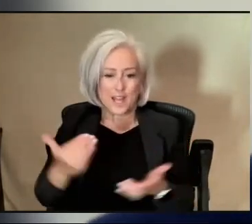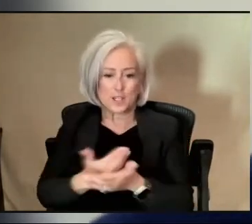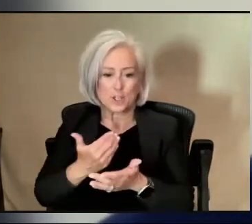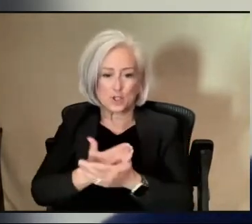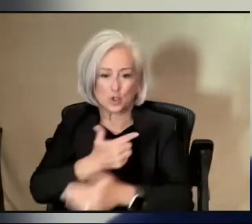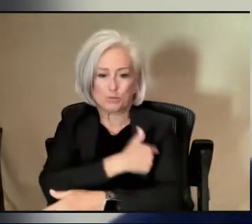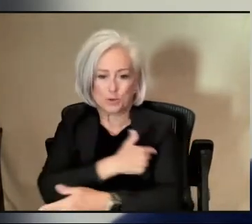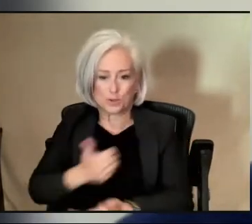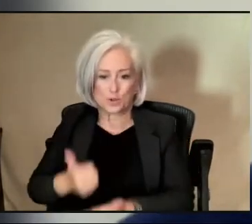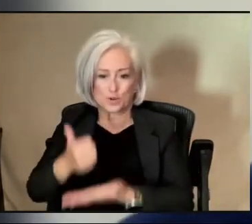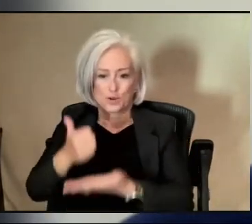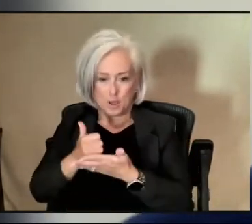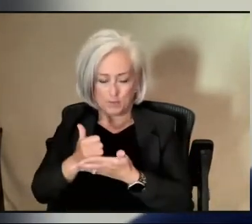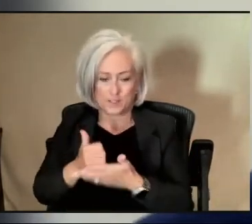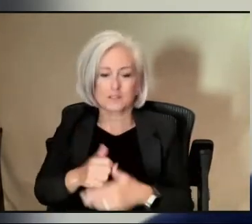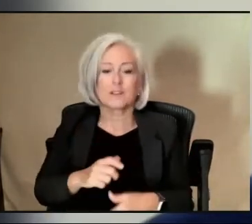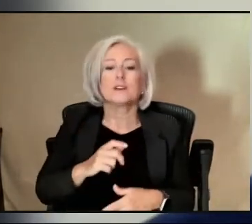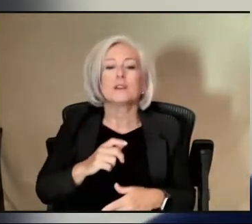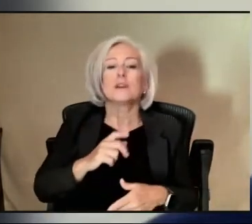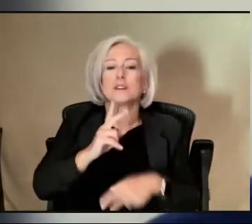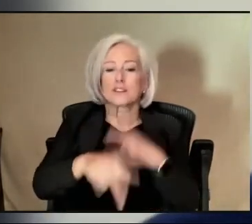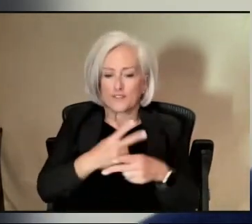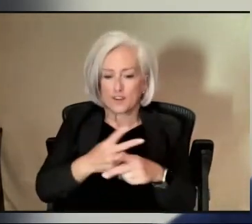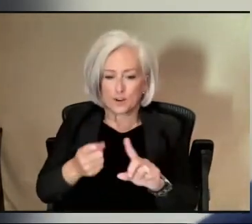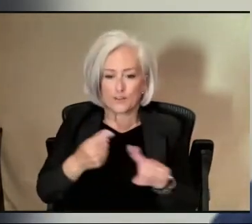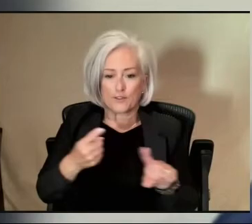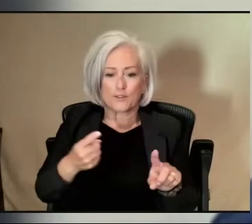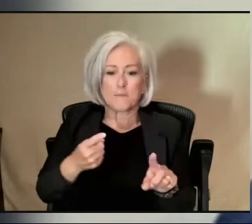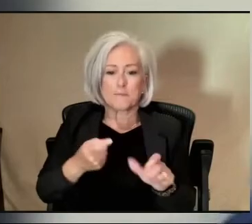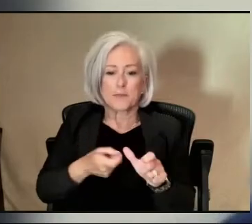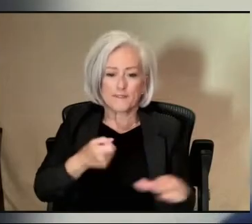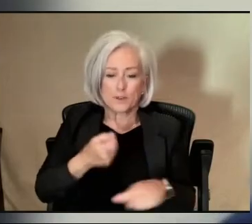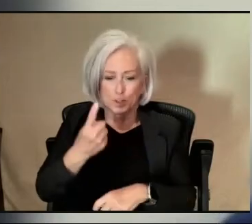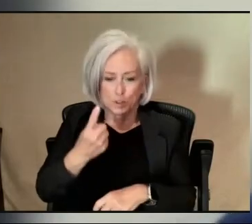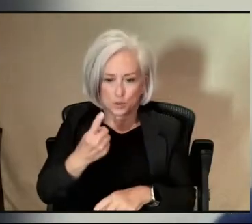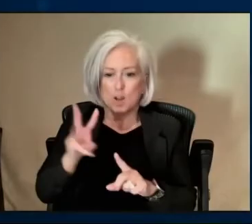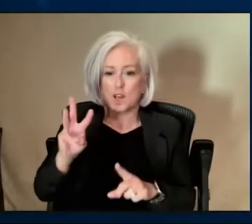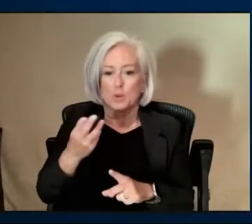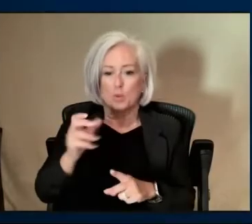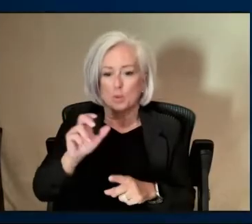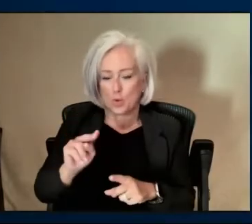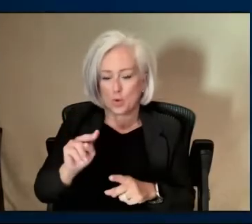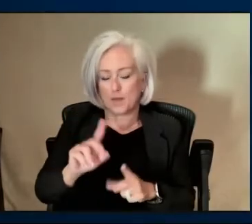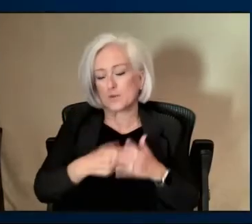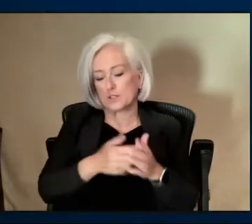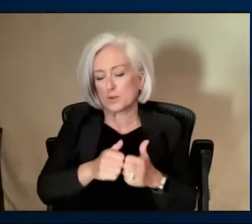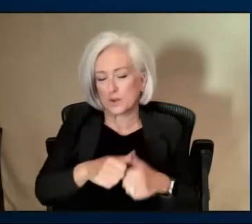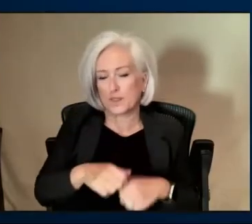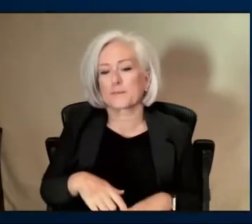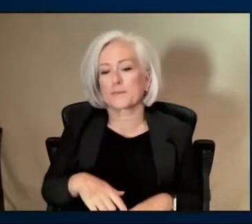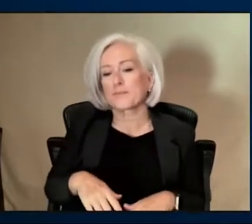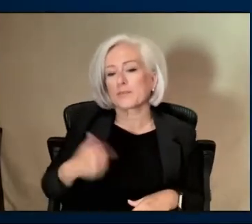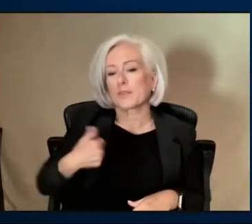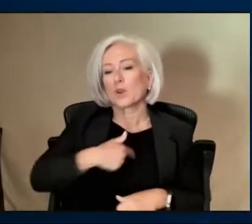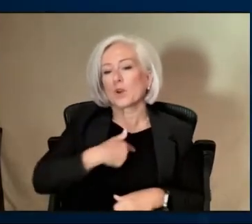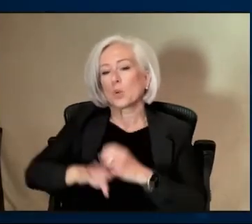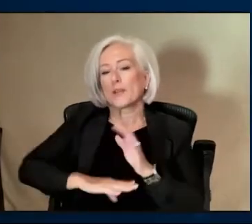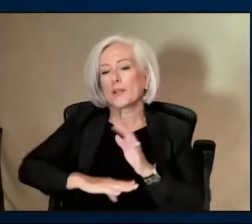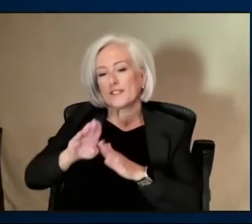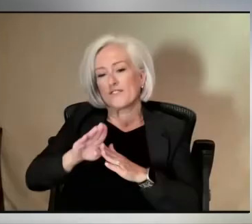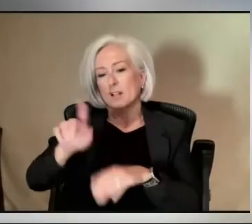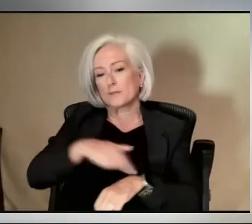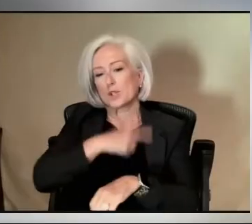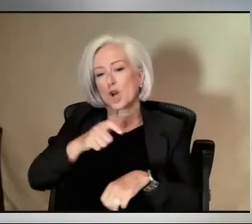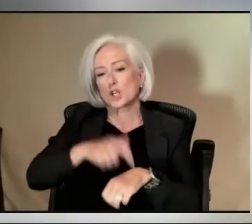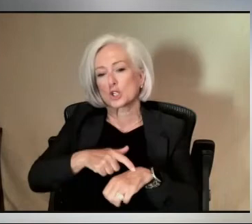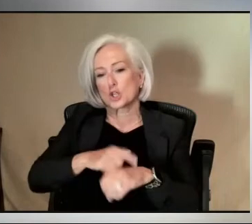from the original strain that we saw and targeted. And, you know, the other thing is we do develop some long-term immunity. It's